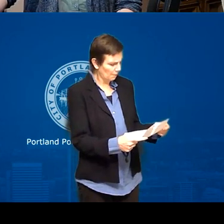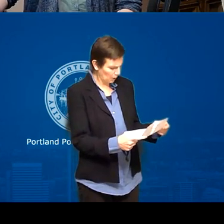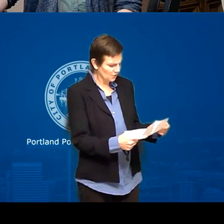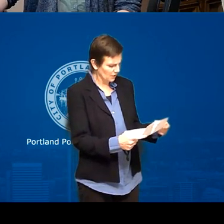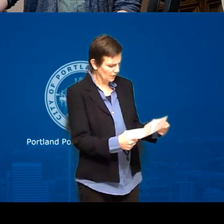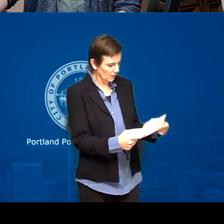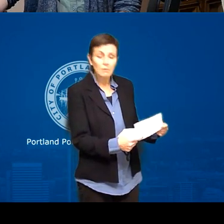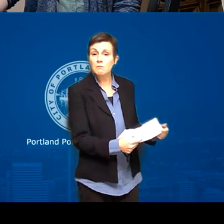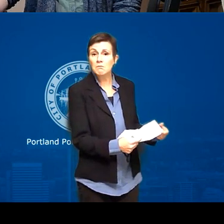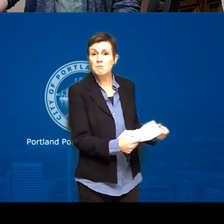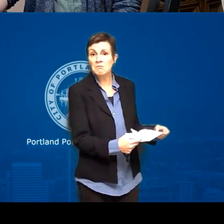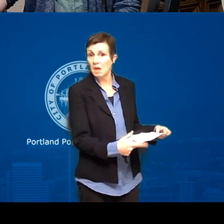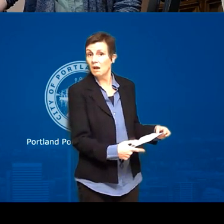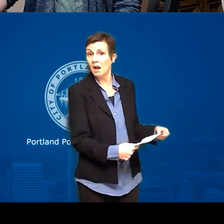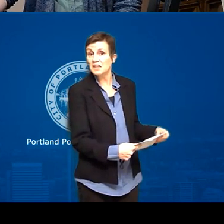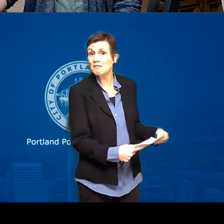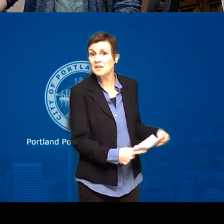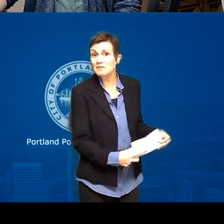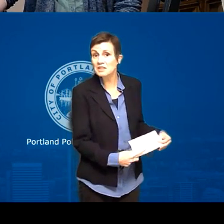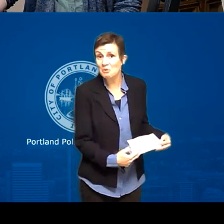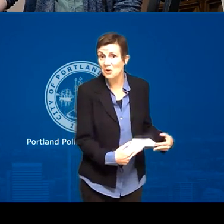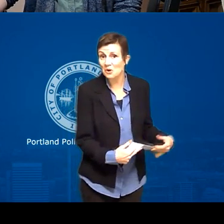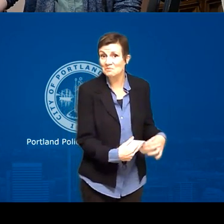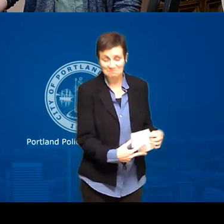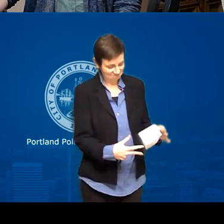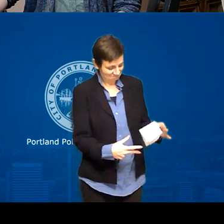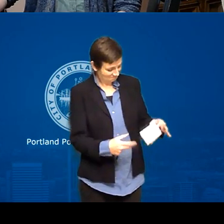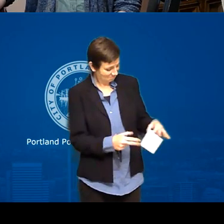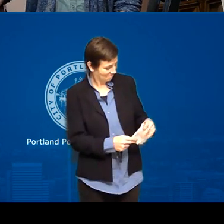me personally. A debt forgiveness reward.